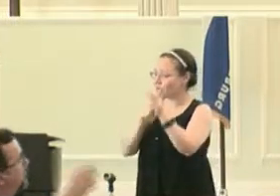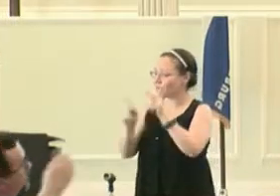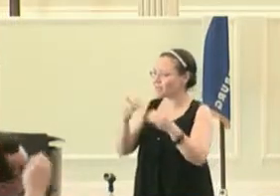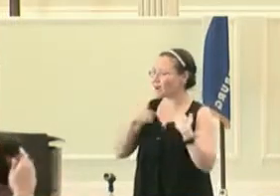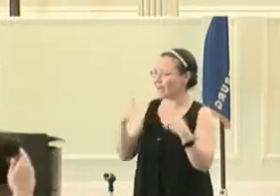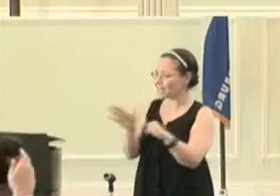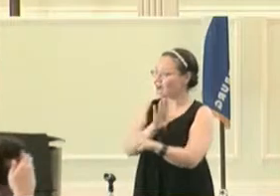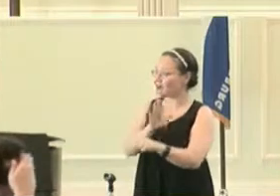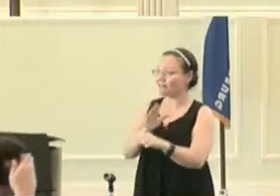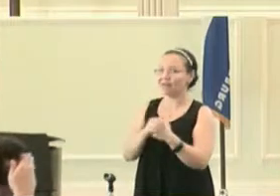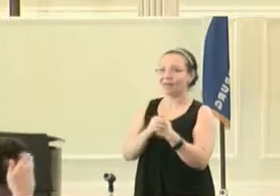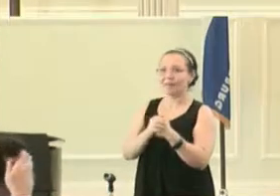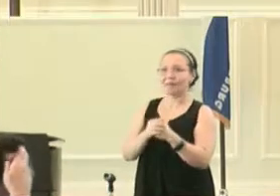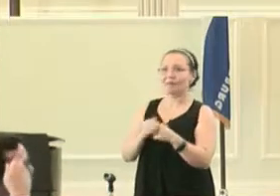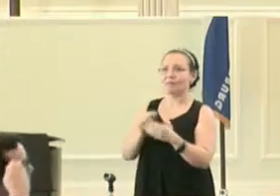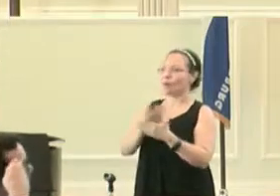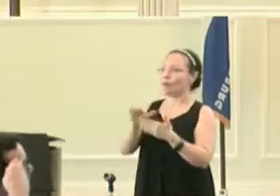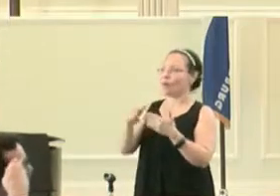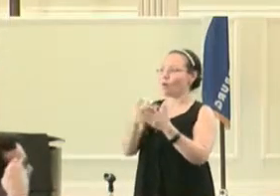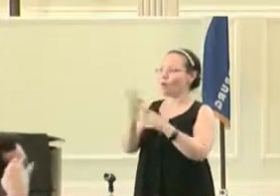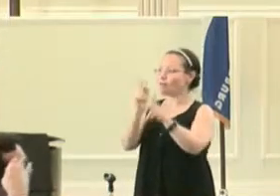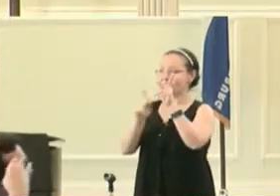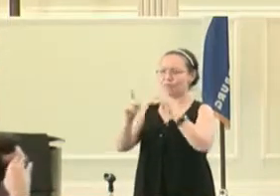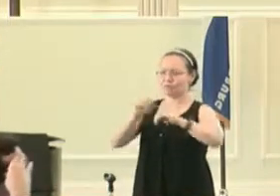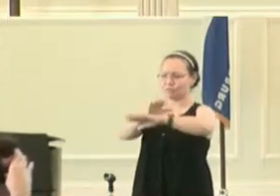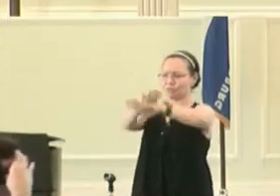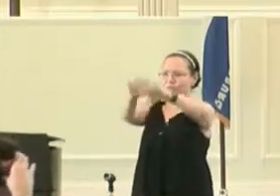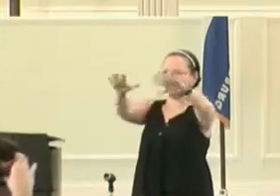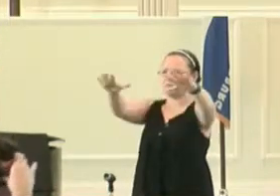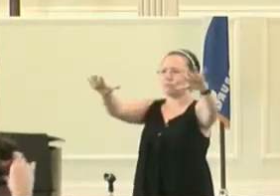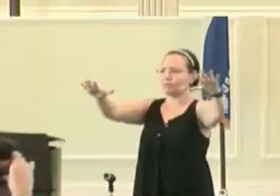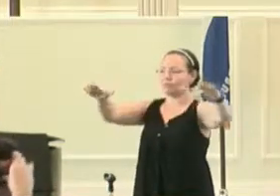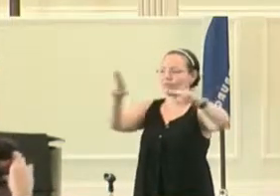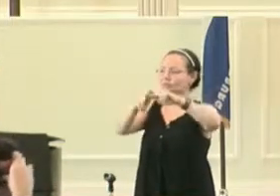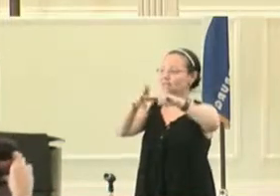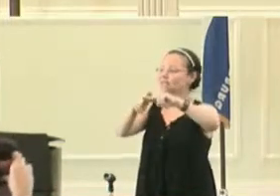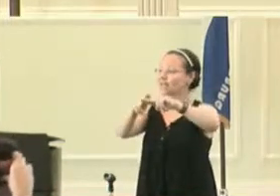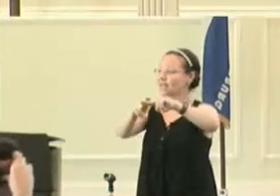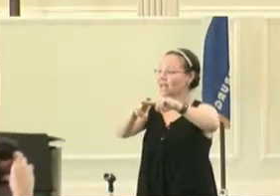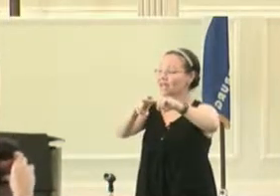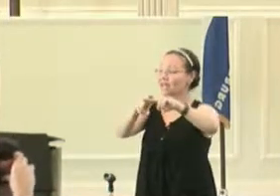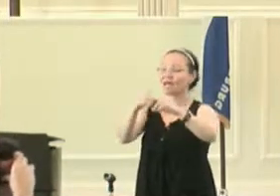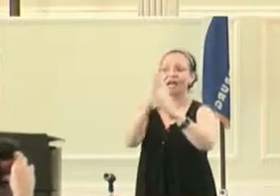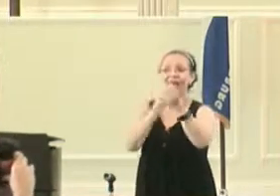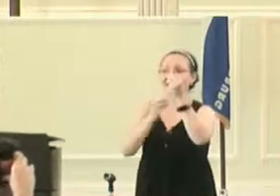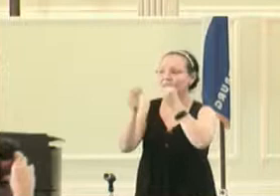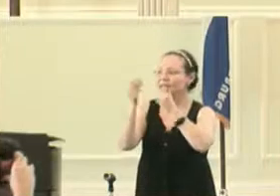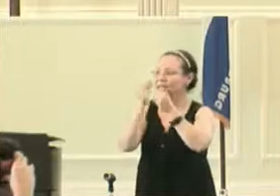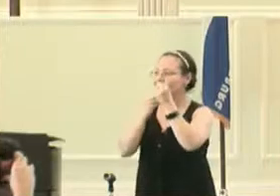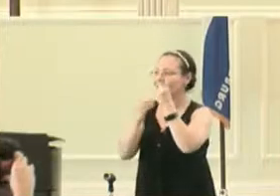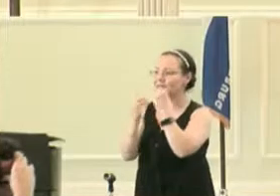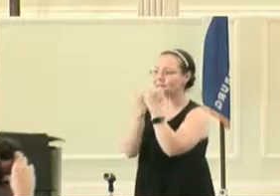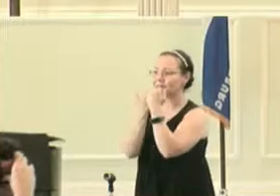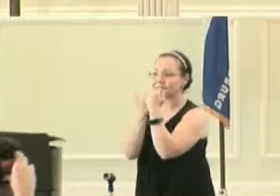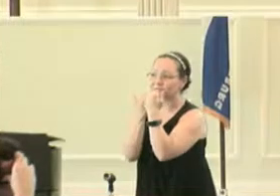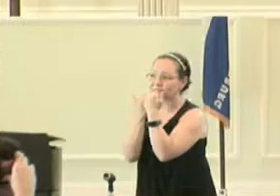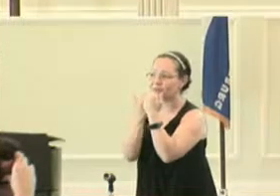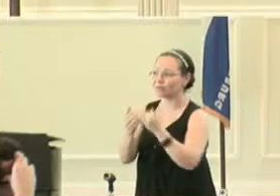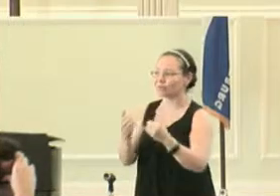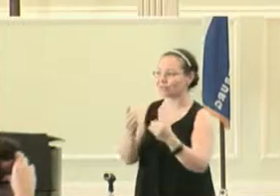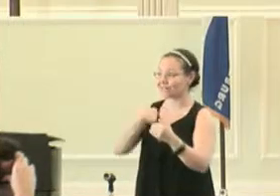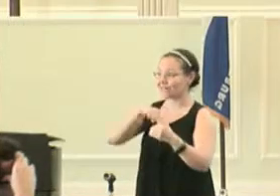and we saw all these people out in the field, they were all sitting down and eating the sandwiches that we had